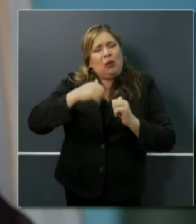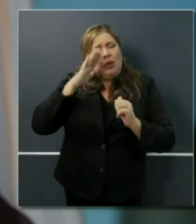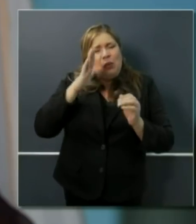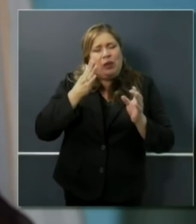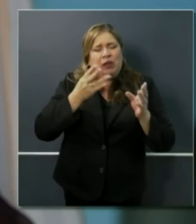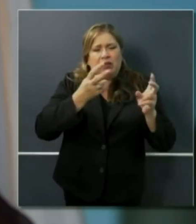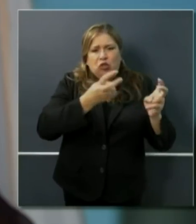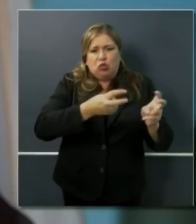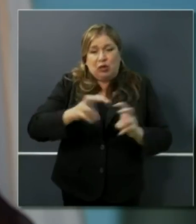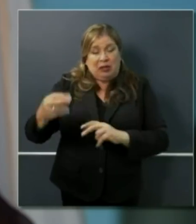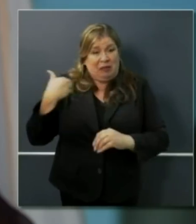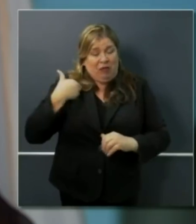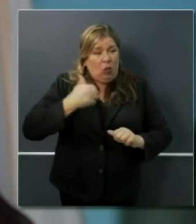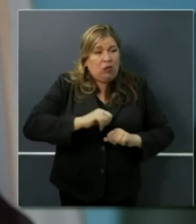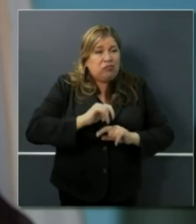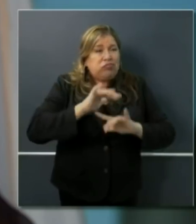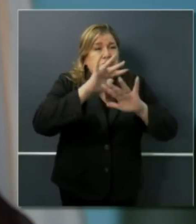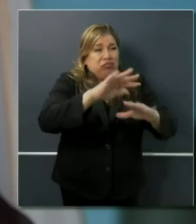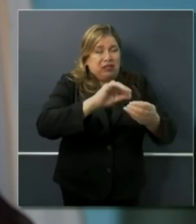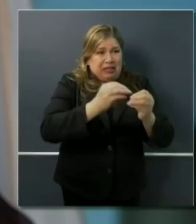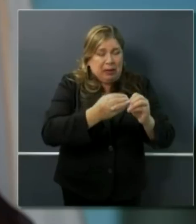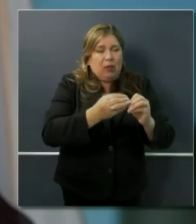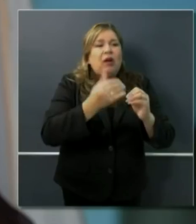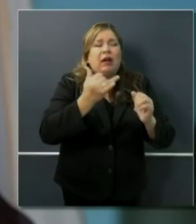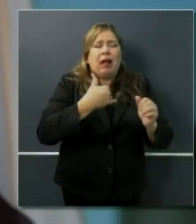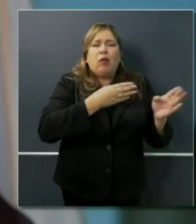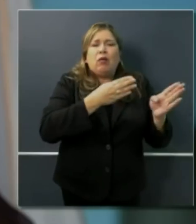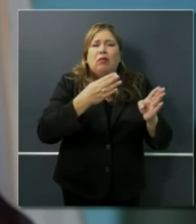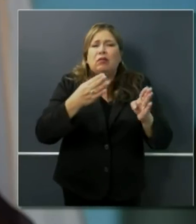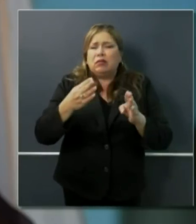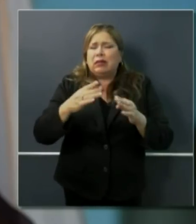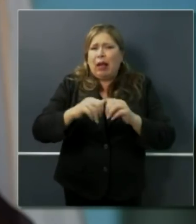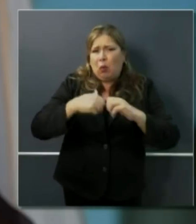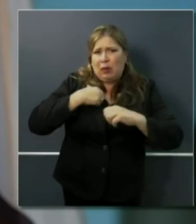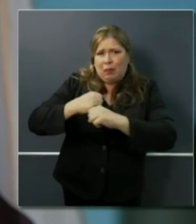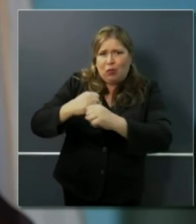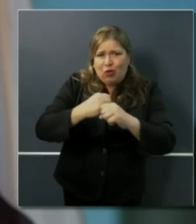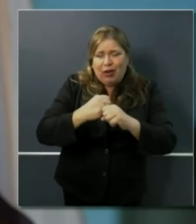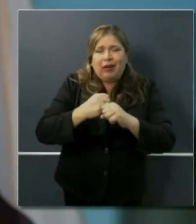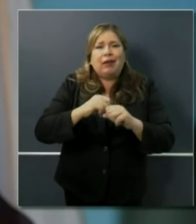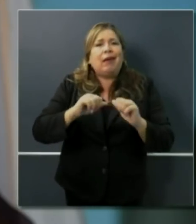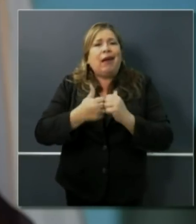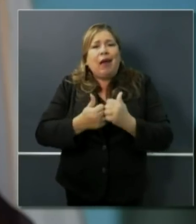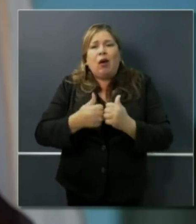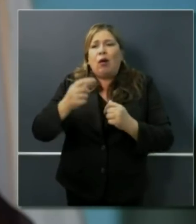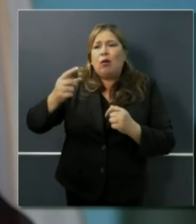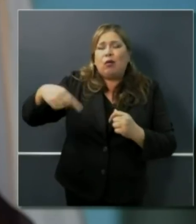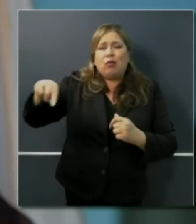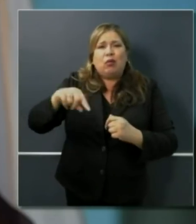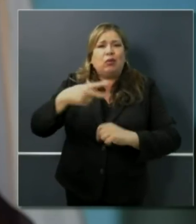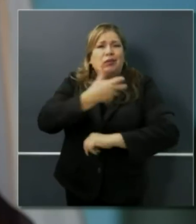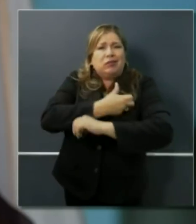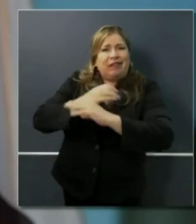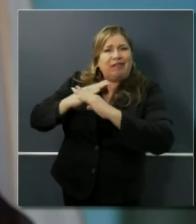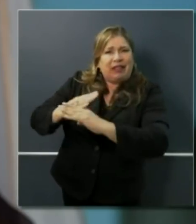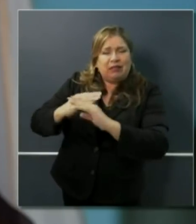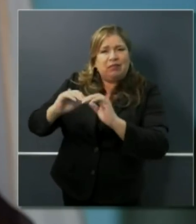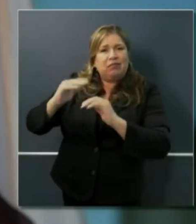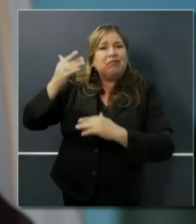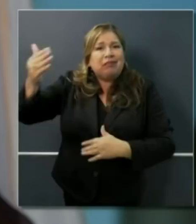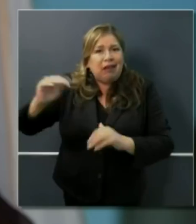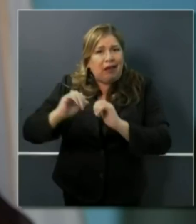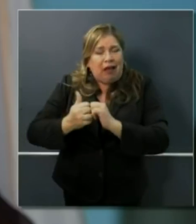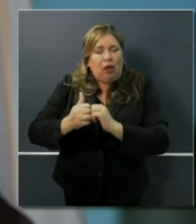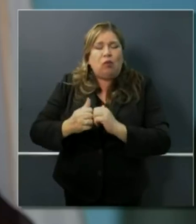suppression and ultimately bridging towards herd immunity and immunizations. And so with that, and vaccines, we look